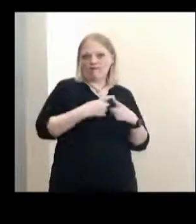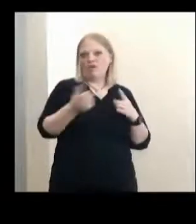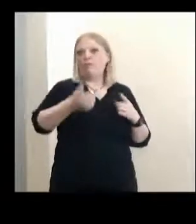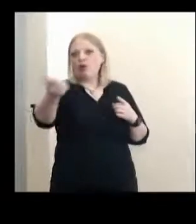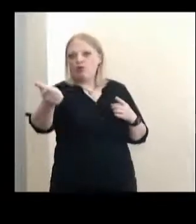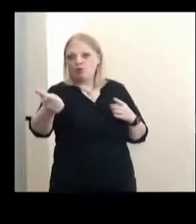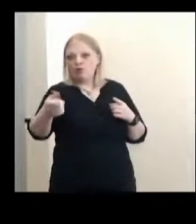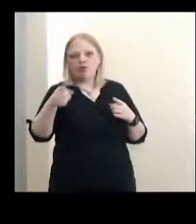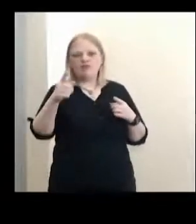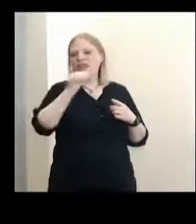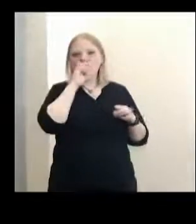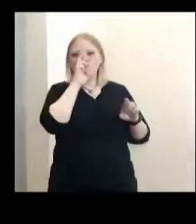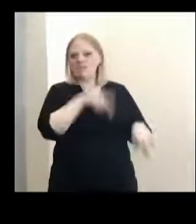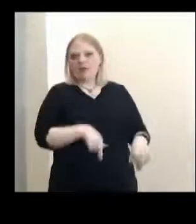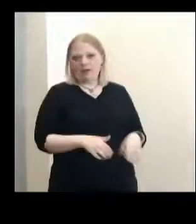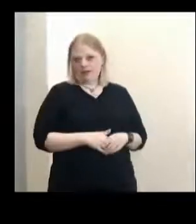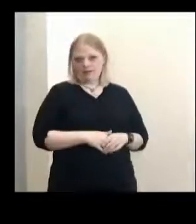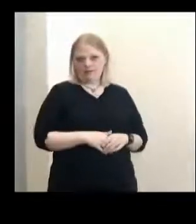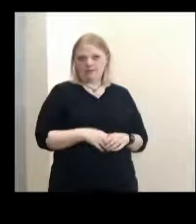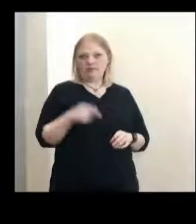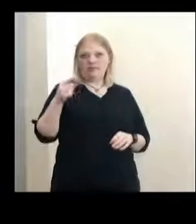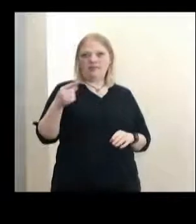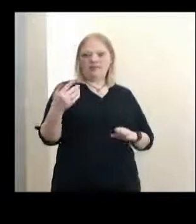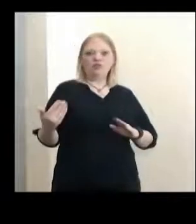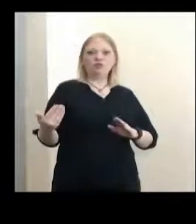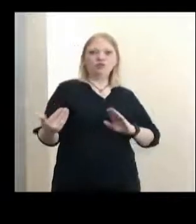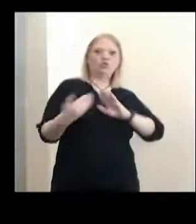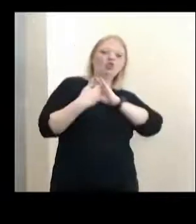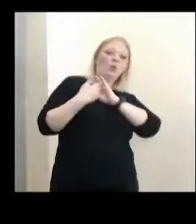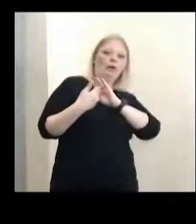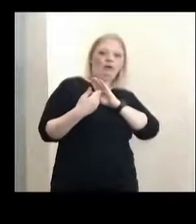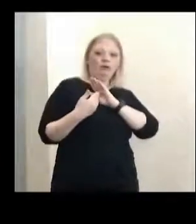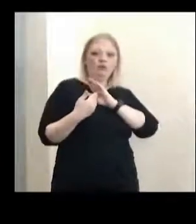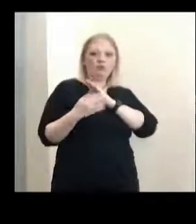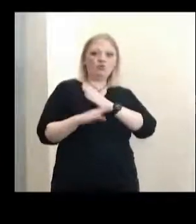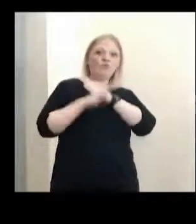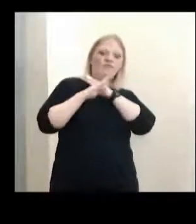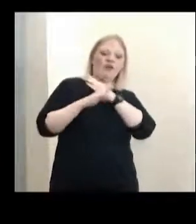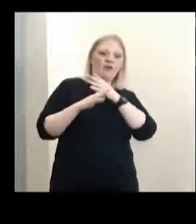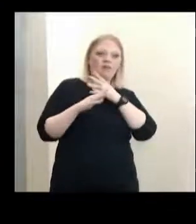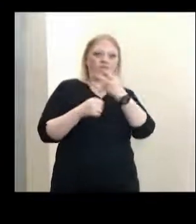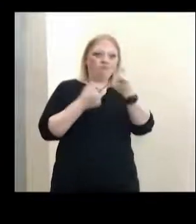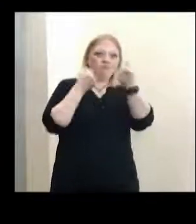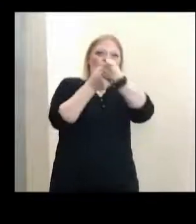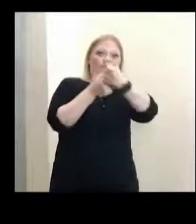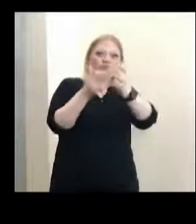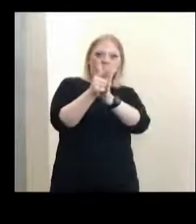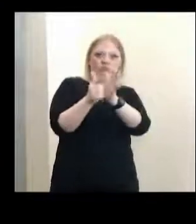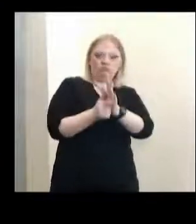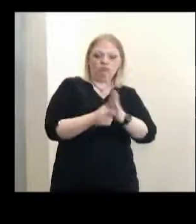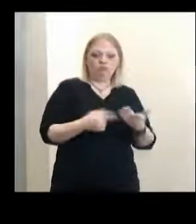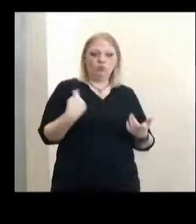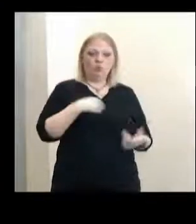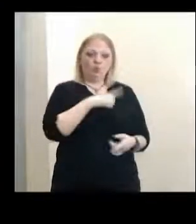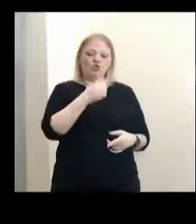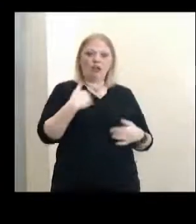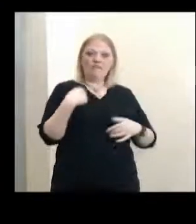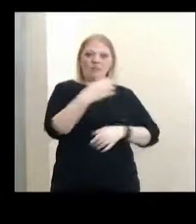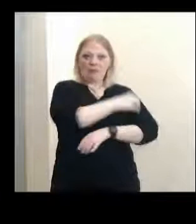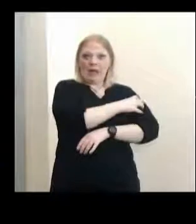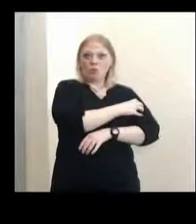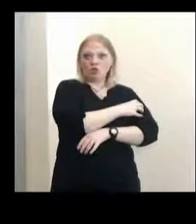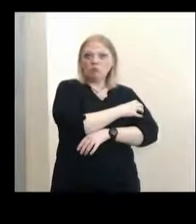not responding. And they're suing us to prevent the enforcement of the law. We should have the power